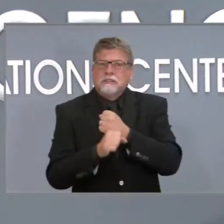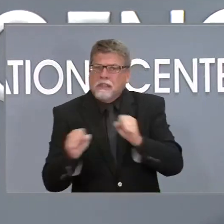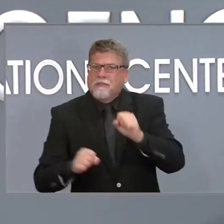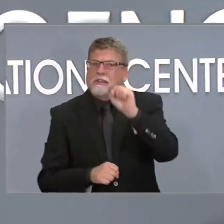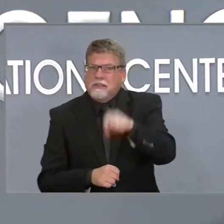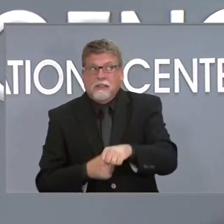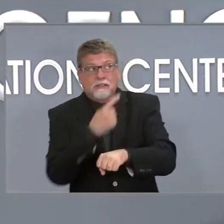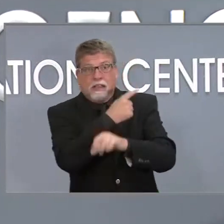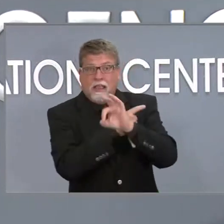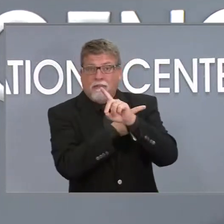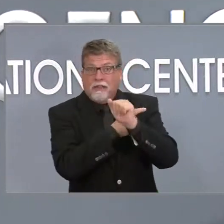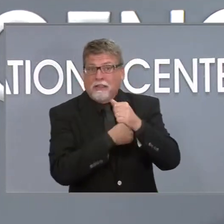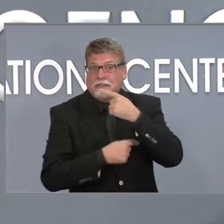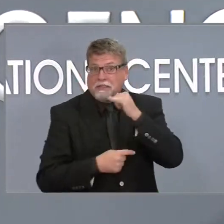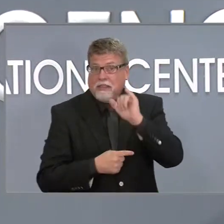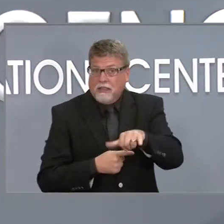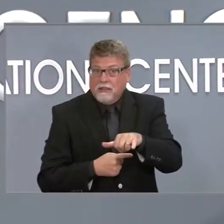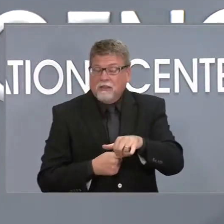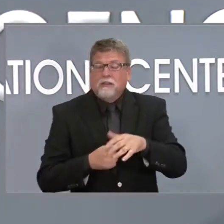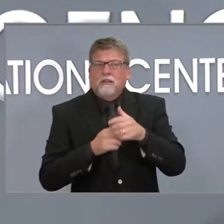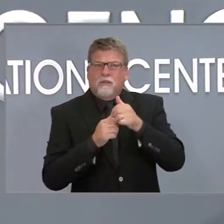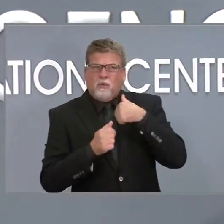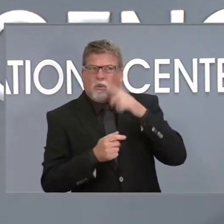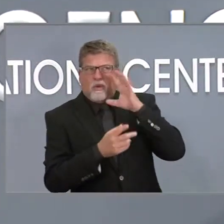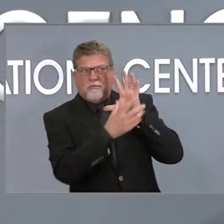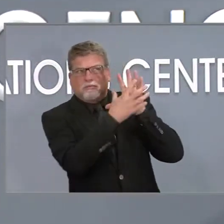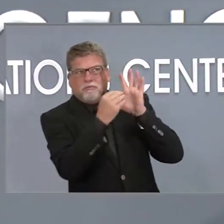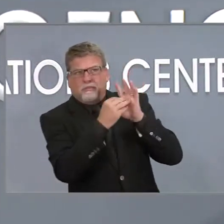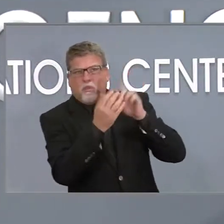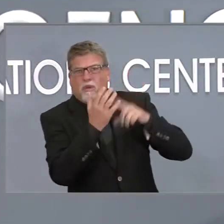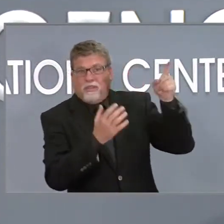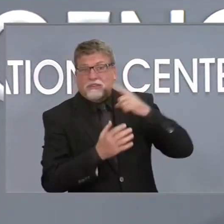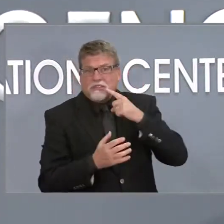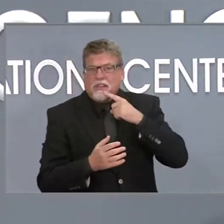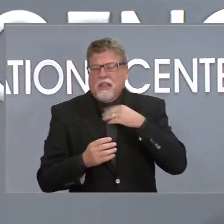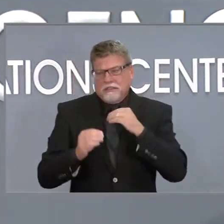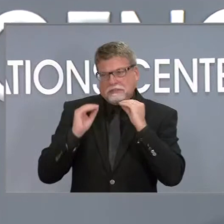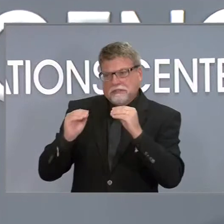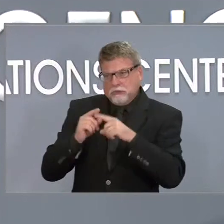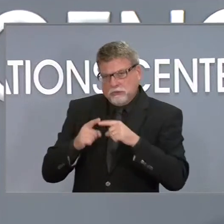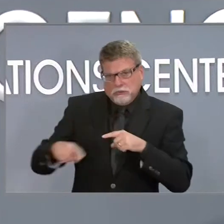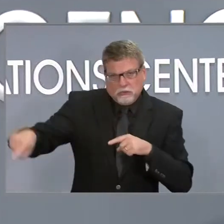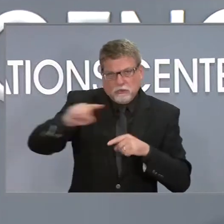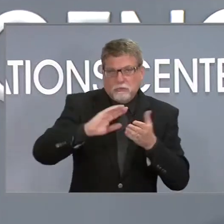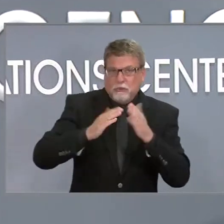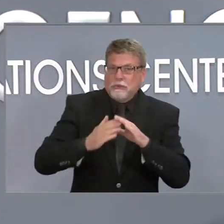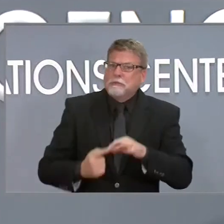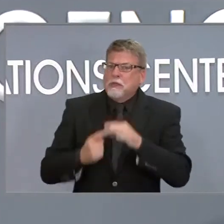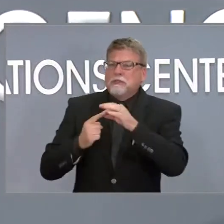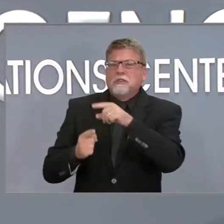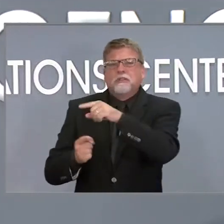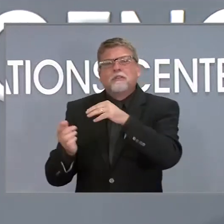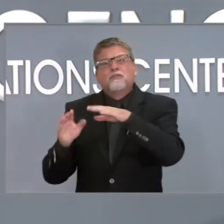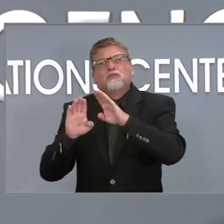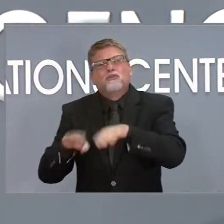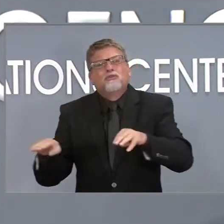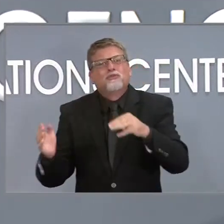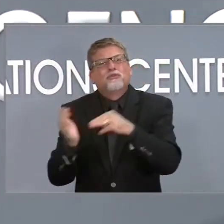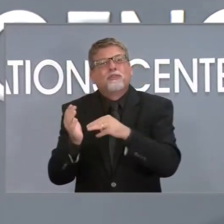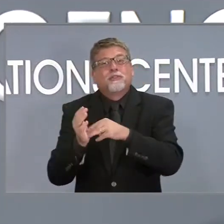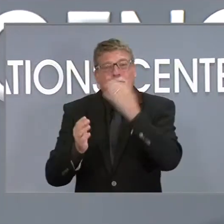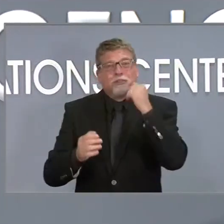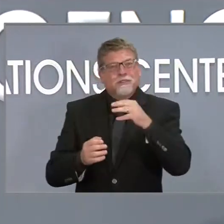other types of vaccinations that they get in early childhood. It's again going to be a place where I think there will be trusted